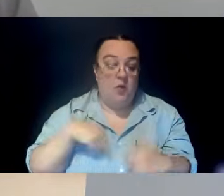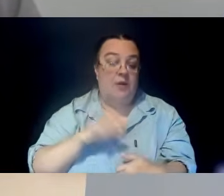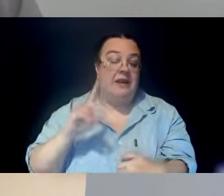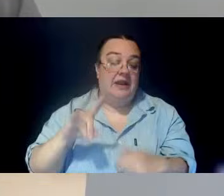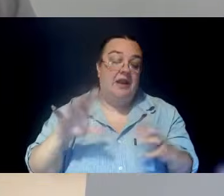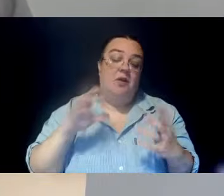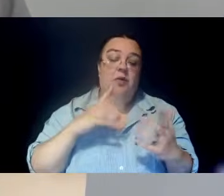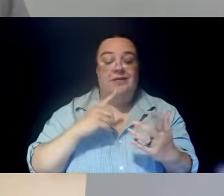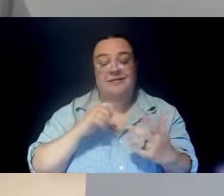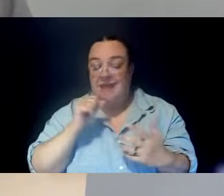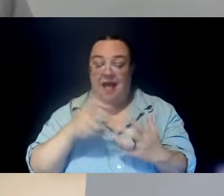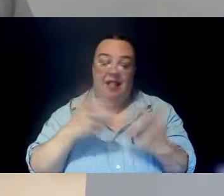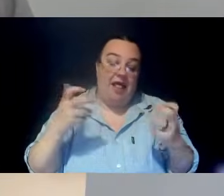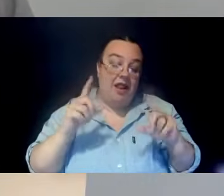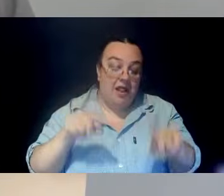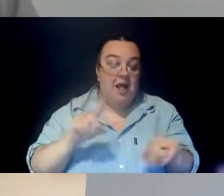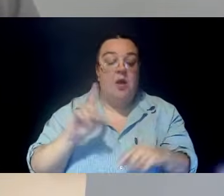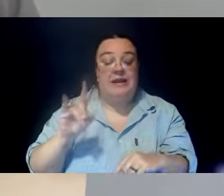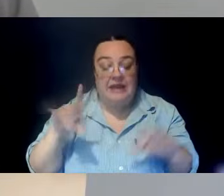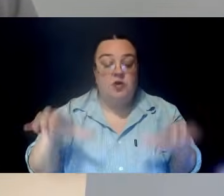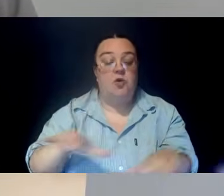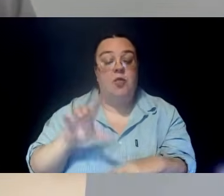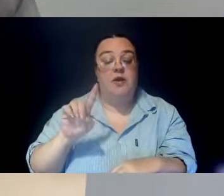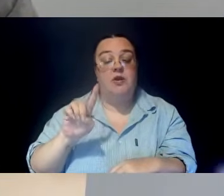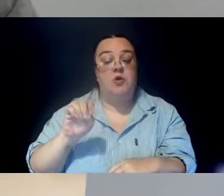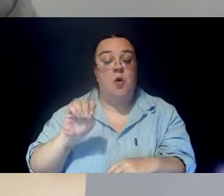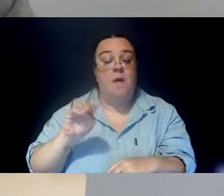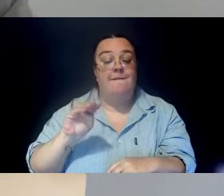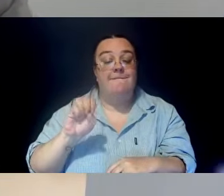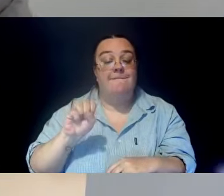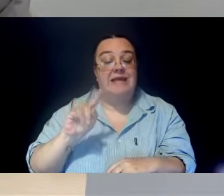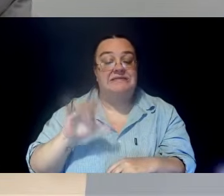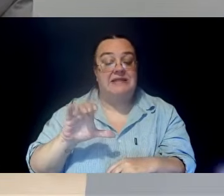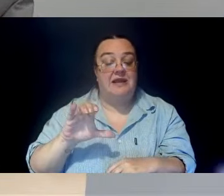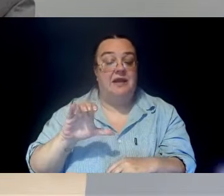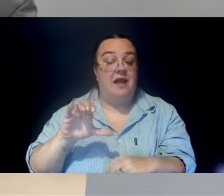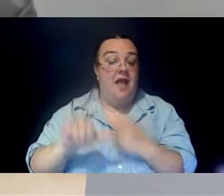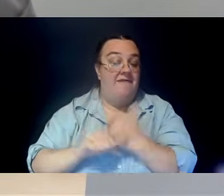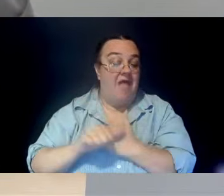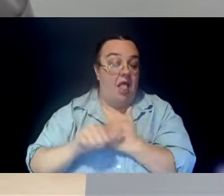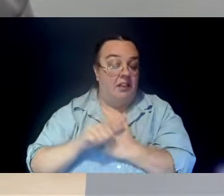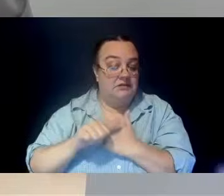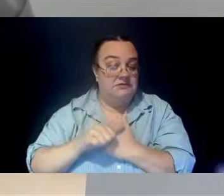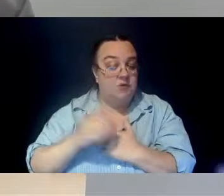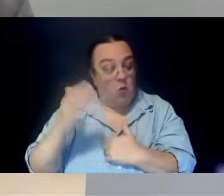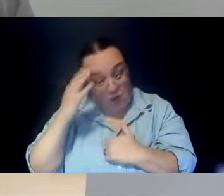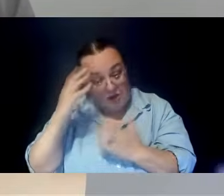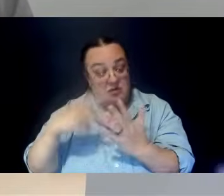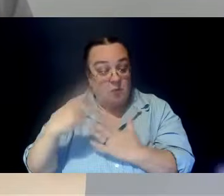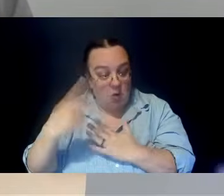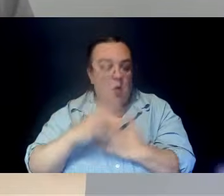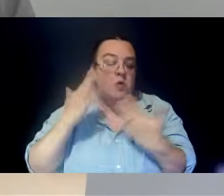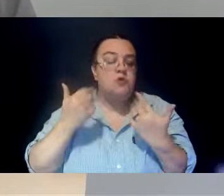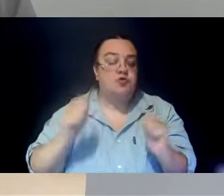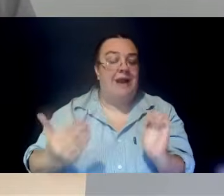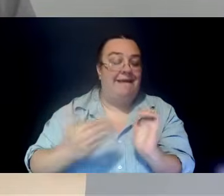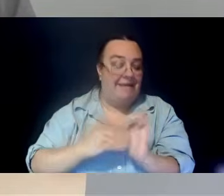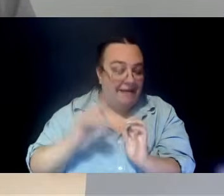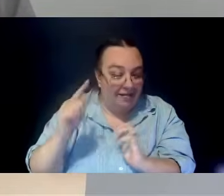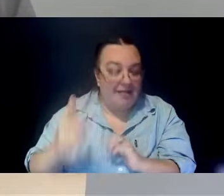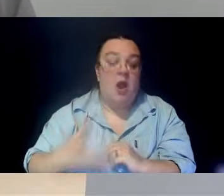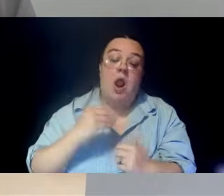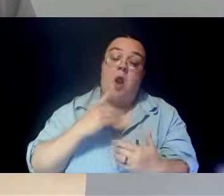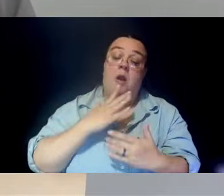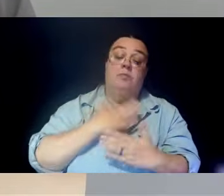awareness program, and we'll try that again later on. And we appreciate the assistance of the other agencies that came